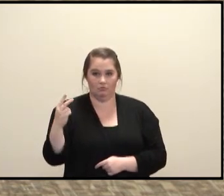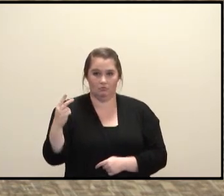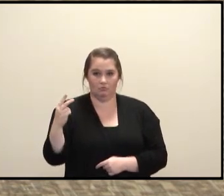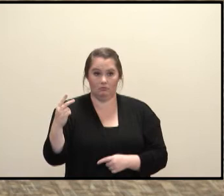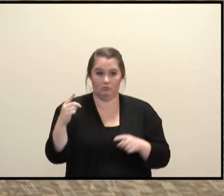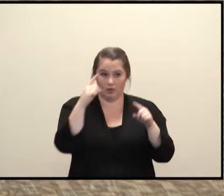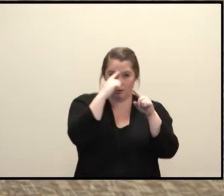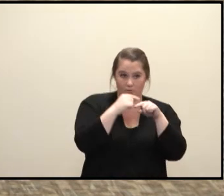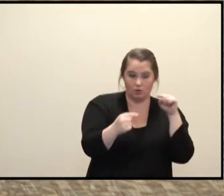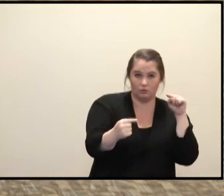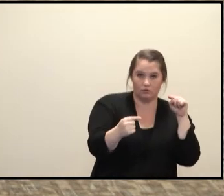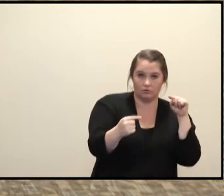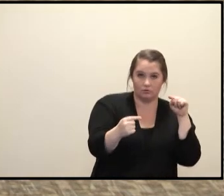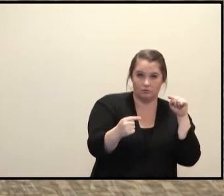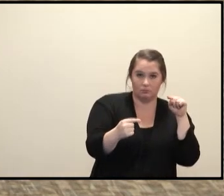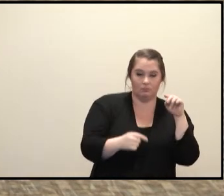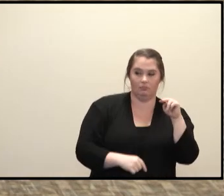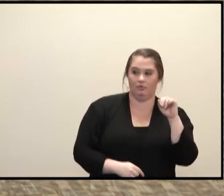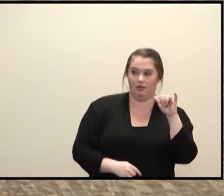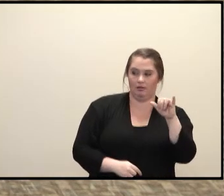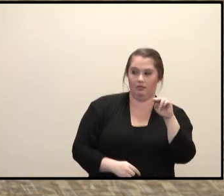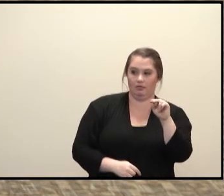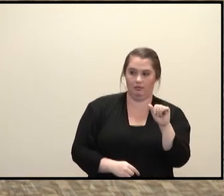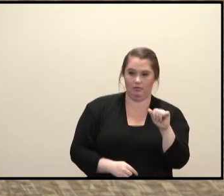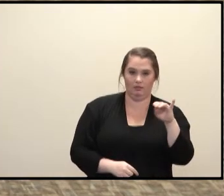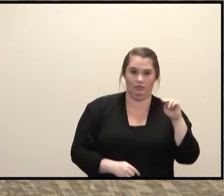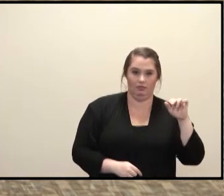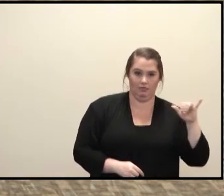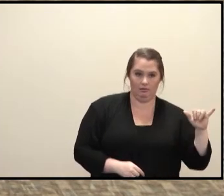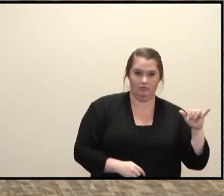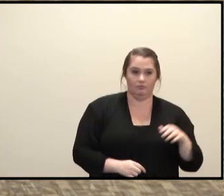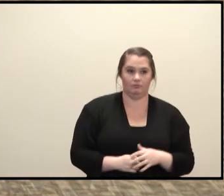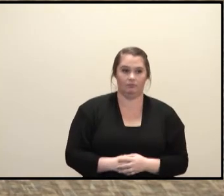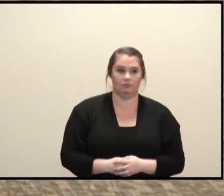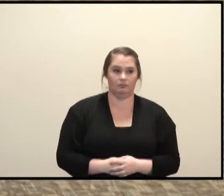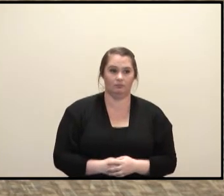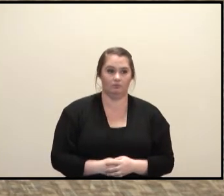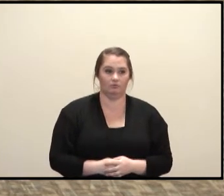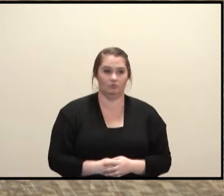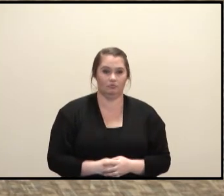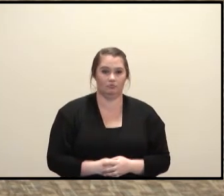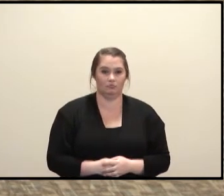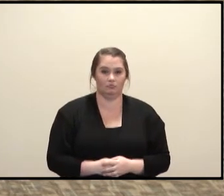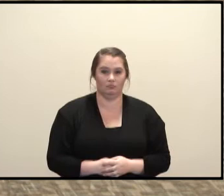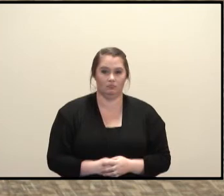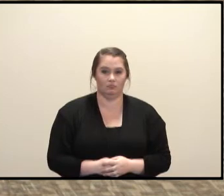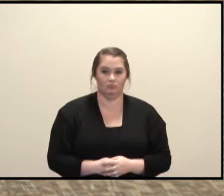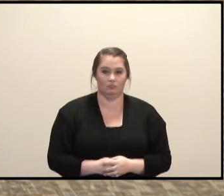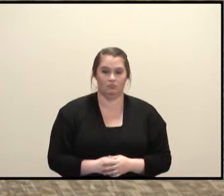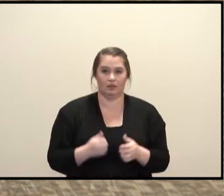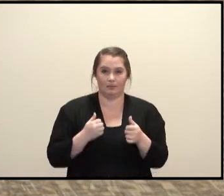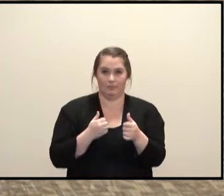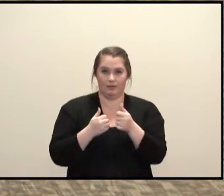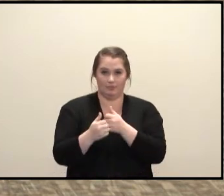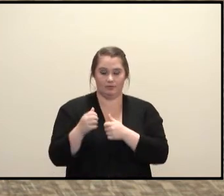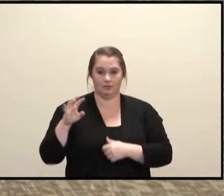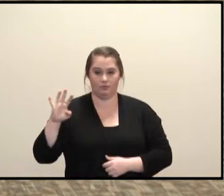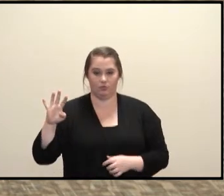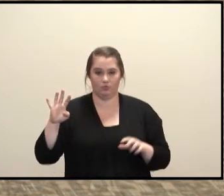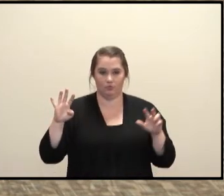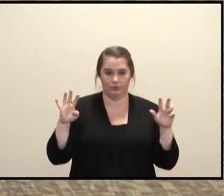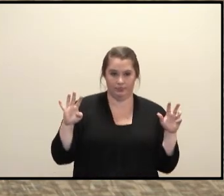Those who are opposed? Nay. Nay. Okay, so it passes